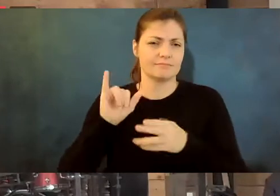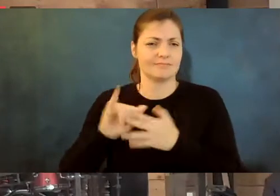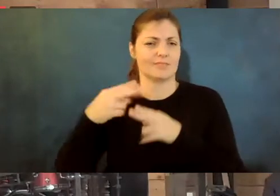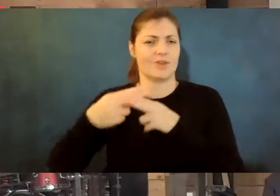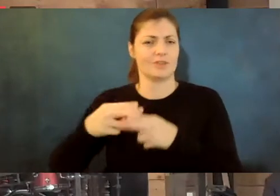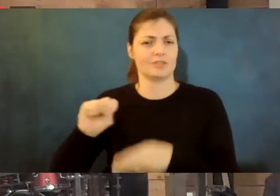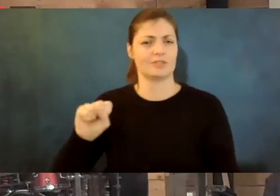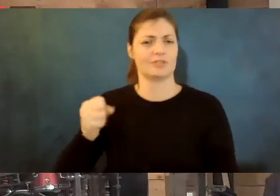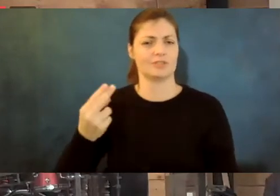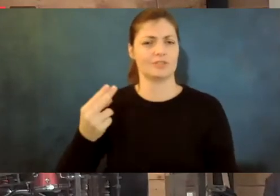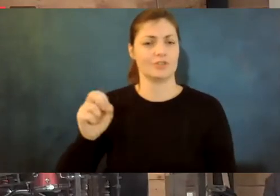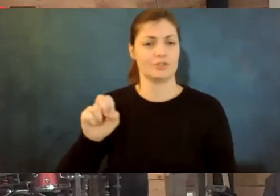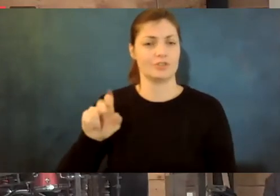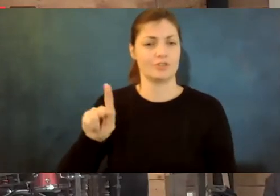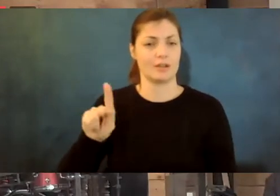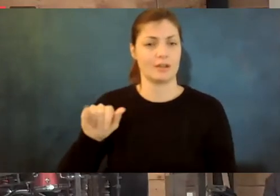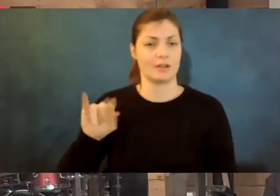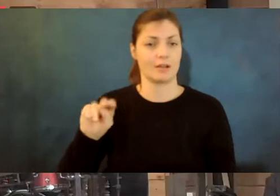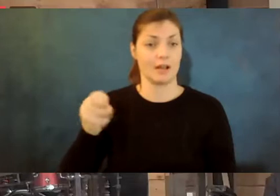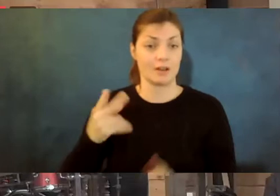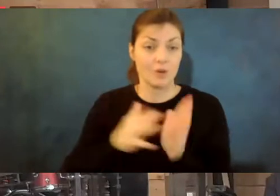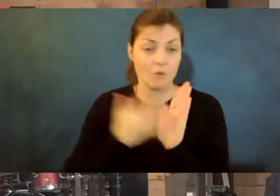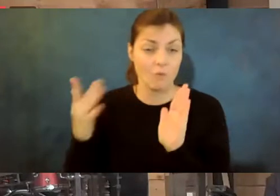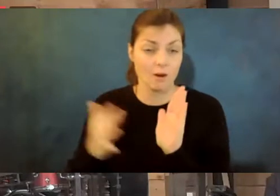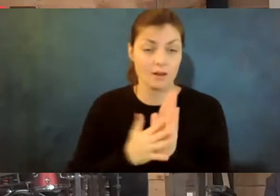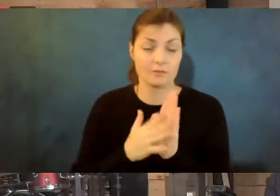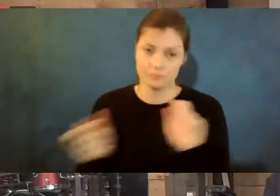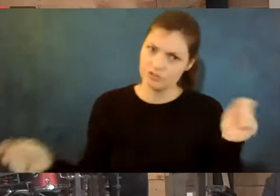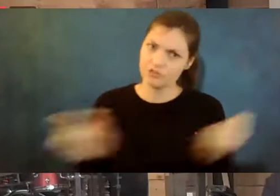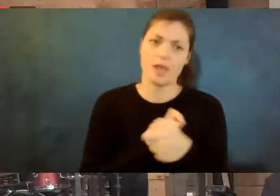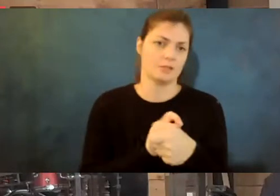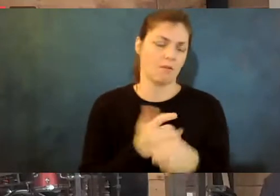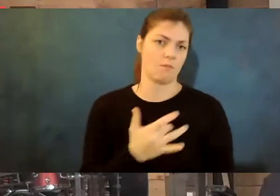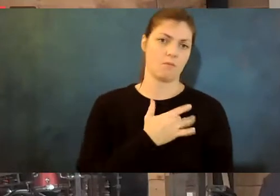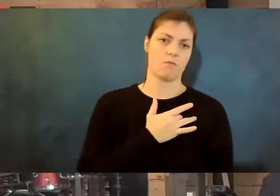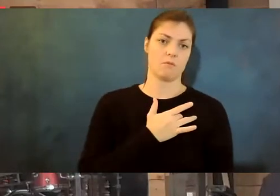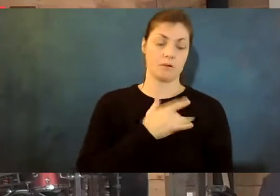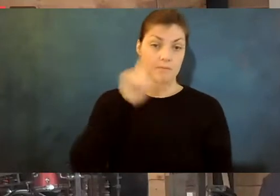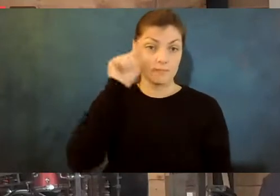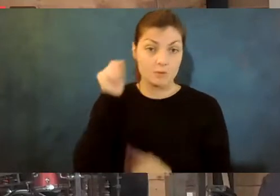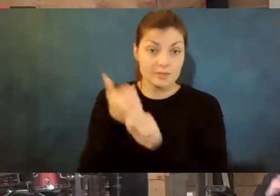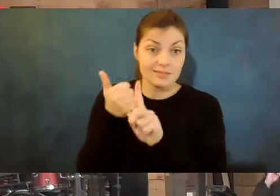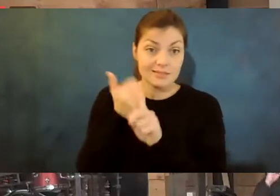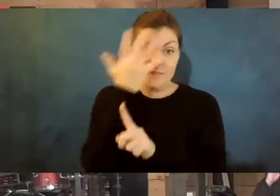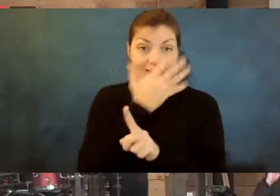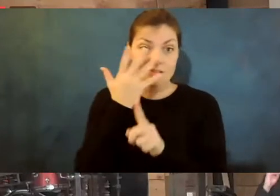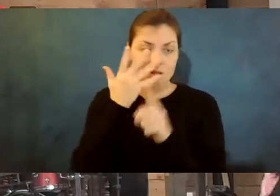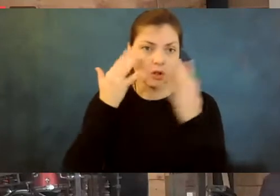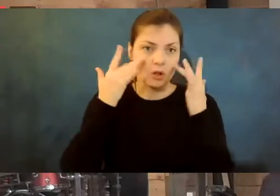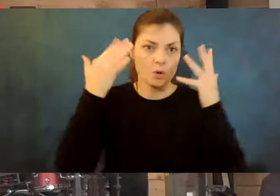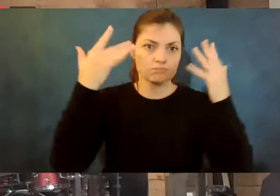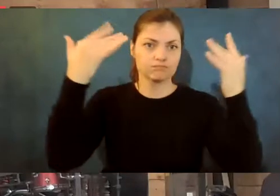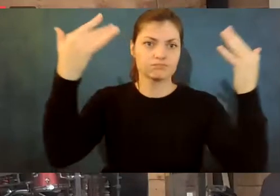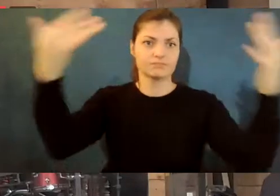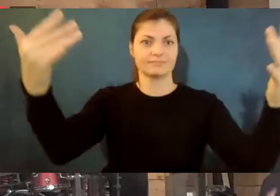God, you are changed. Moses glowed being in the presence of God. I don't know what he looked like after he saw the back of God